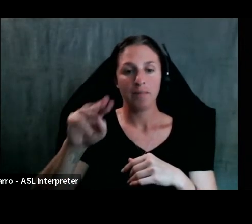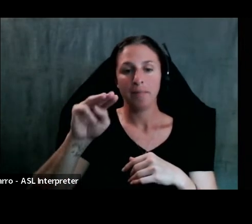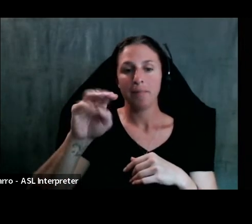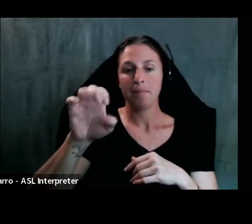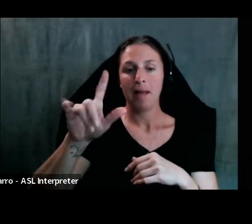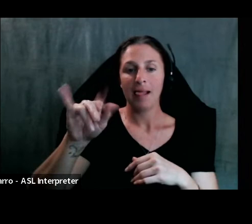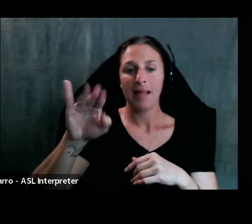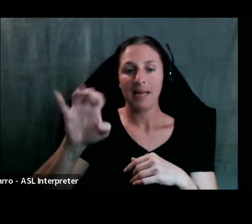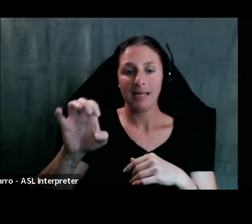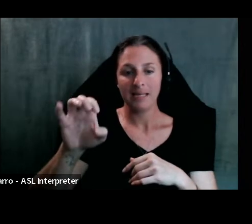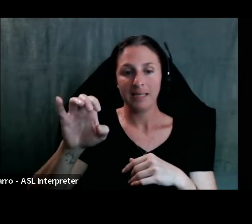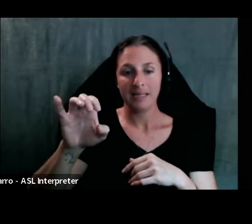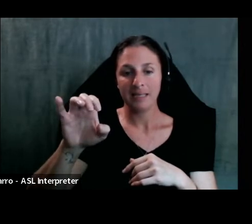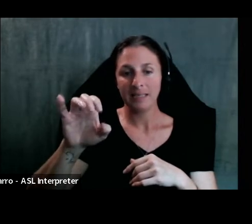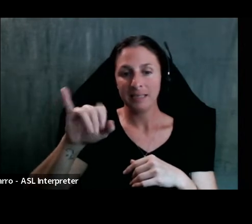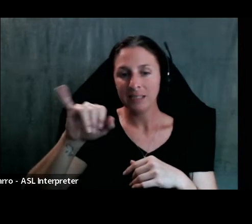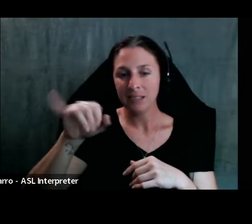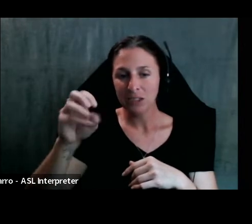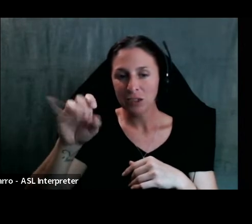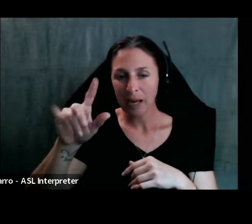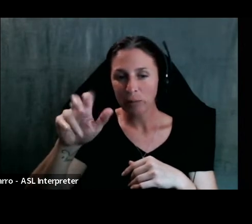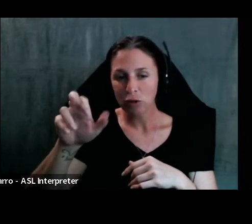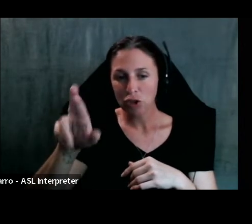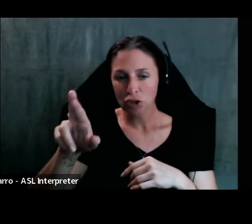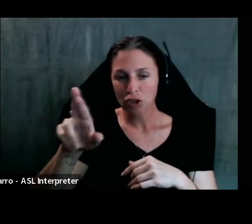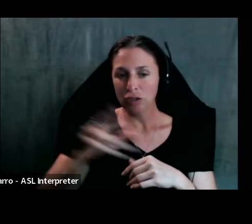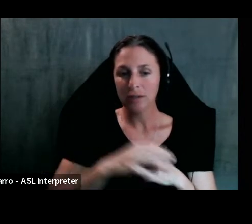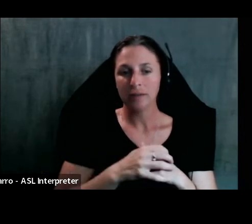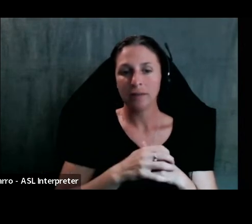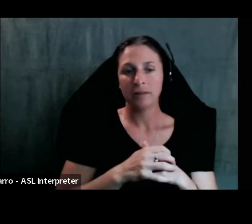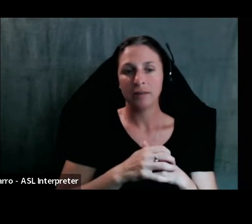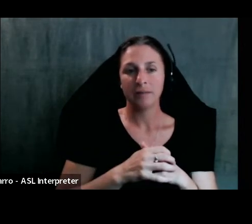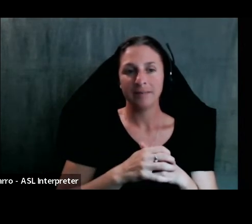Jousher. Yeah.